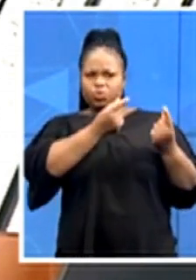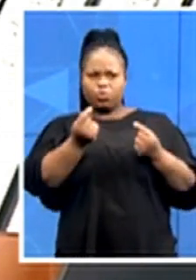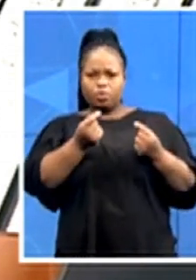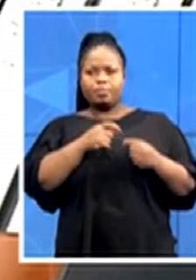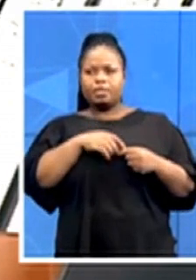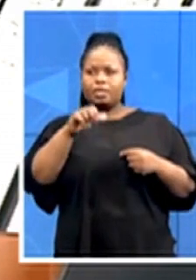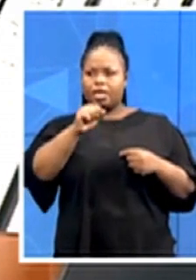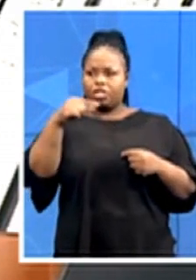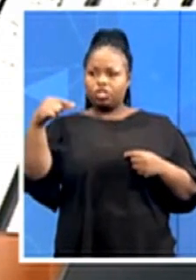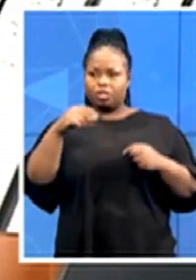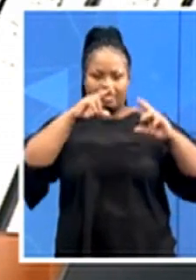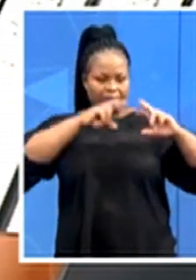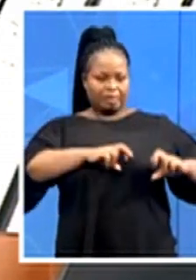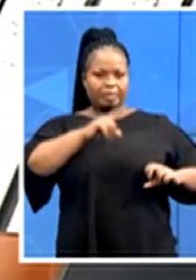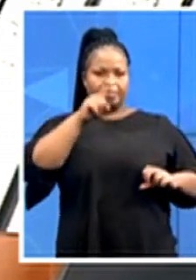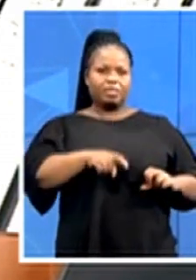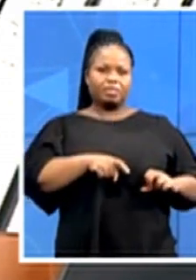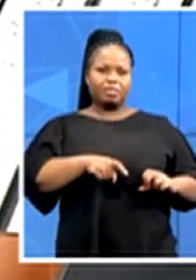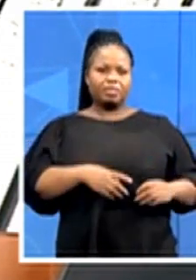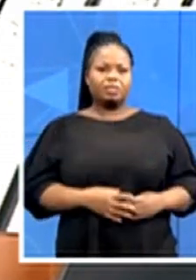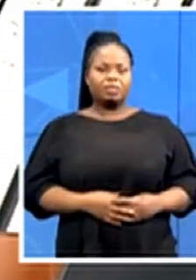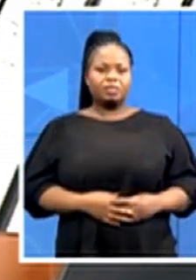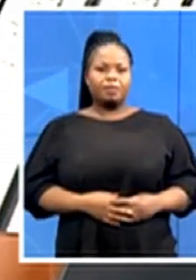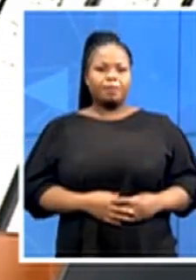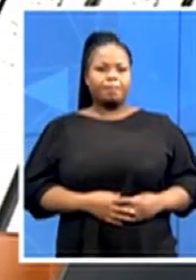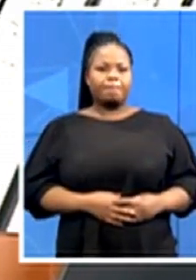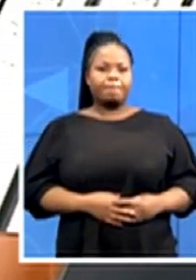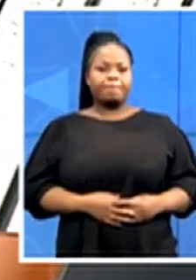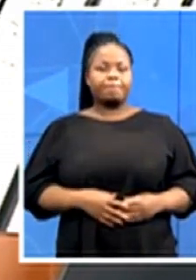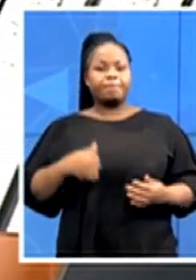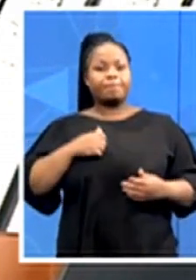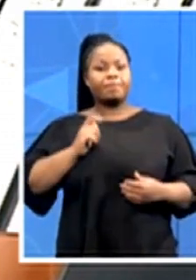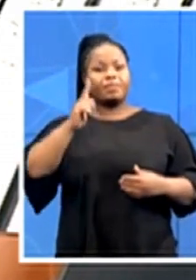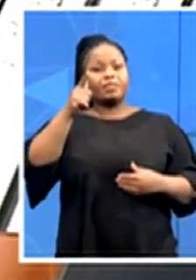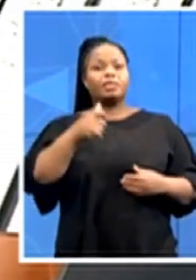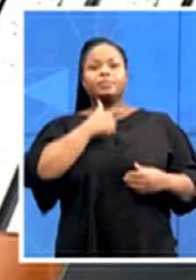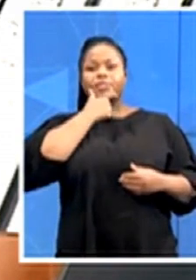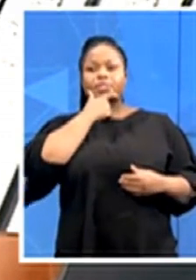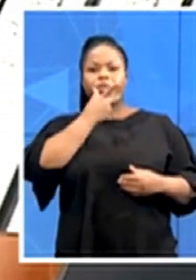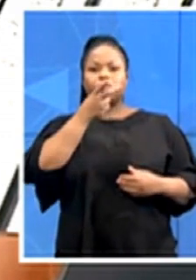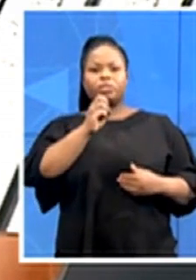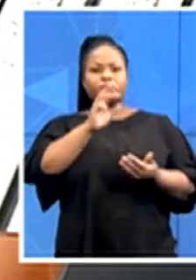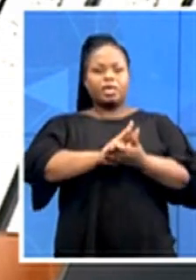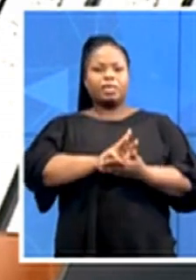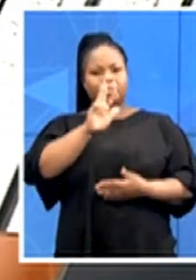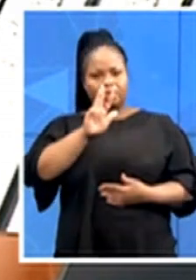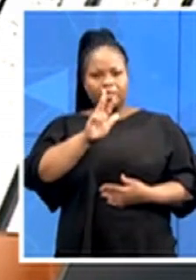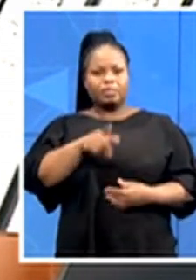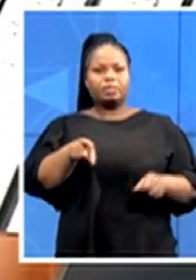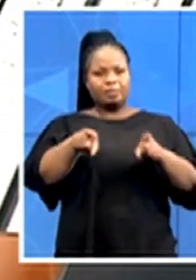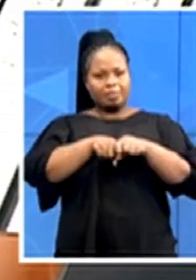welcome. Late in December 2019, I also reconstituted the National Security